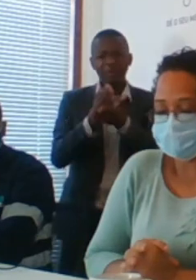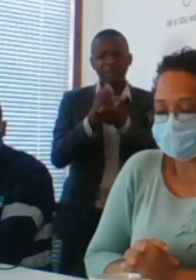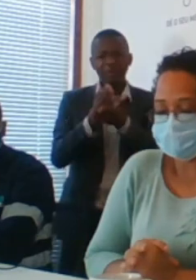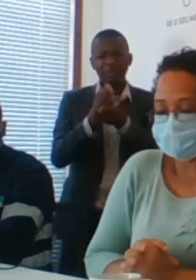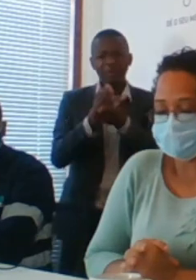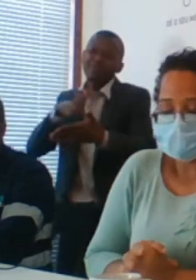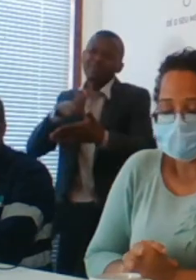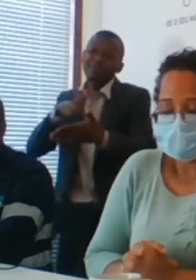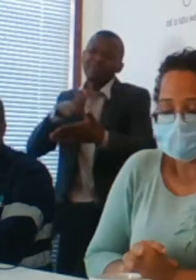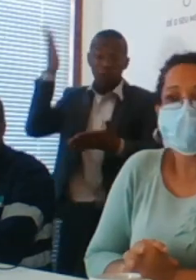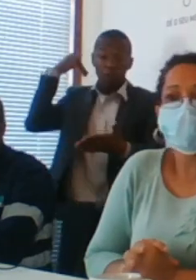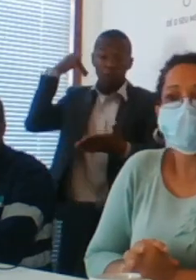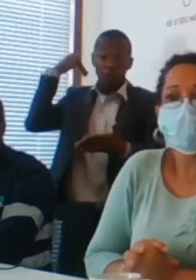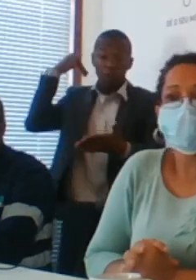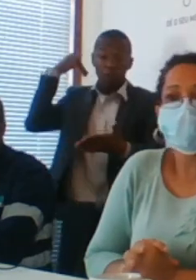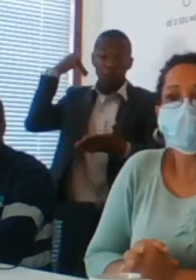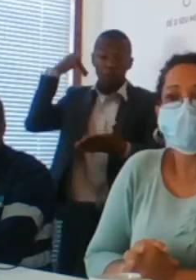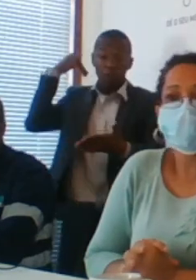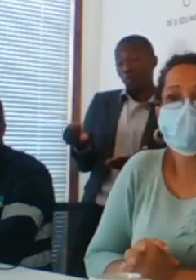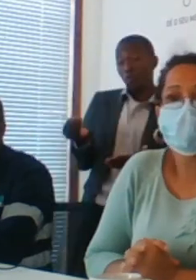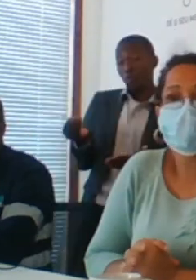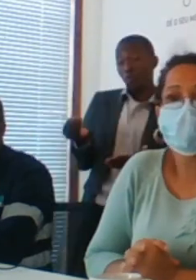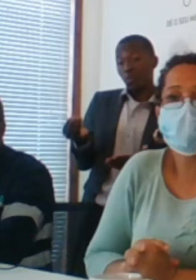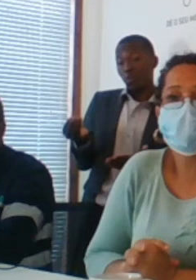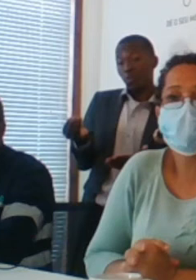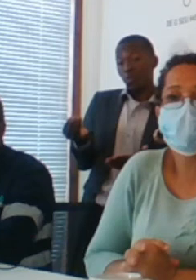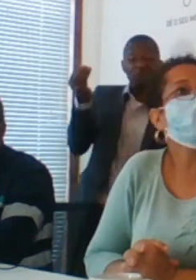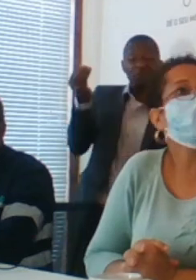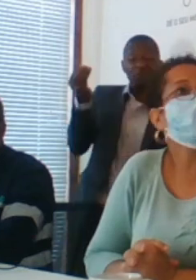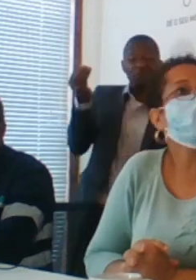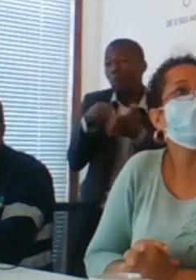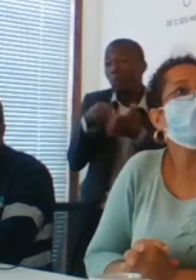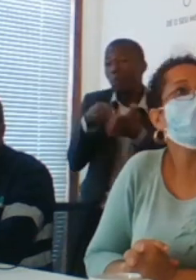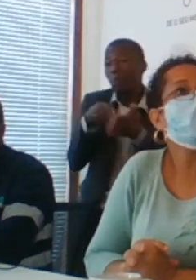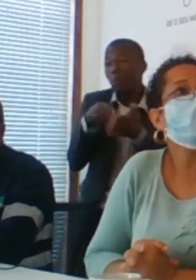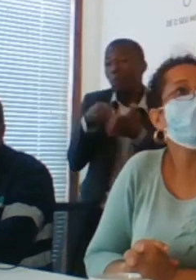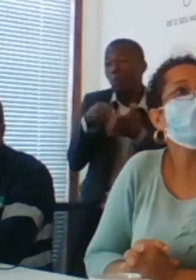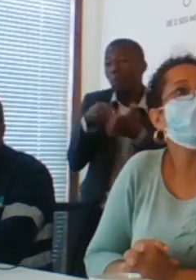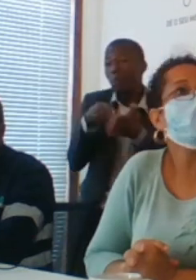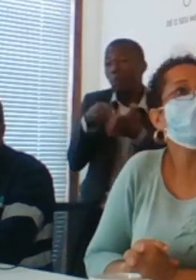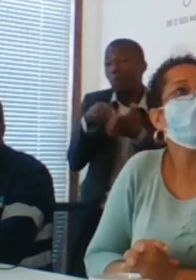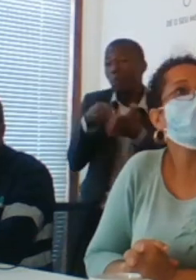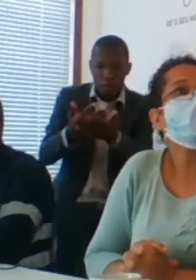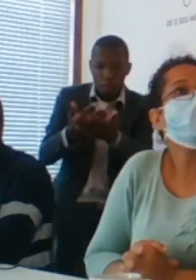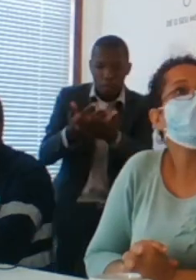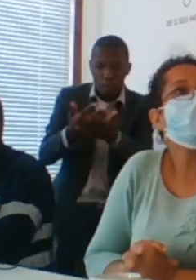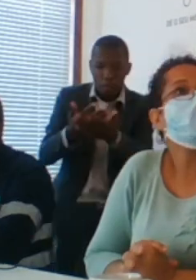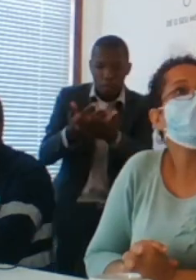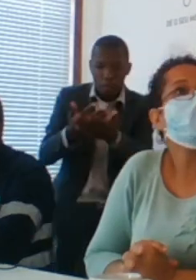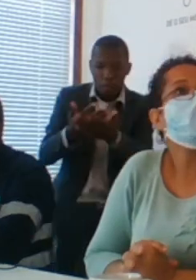since my childhood, but then I managed to overcome some of the